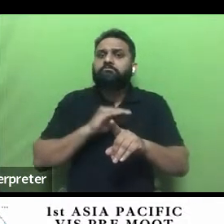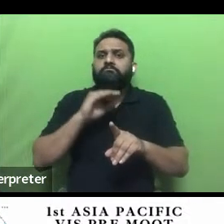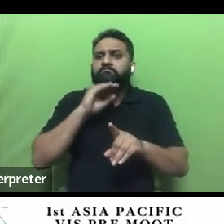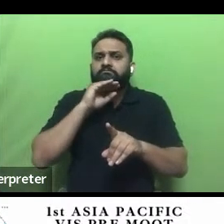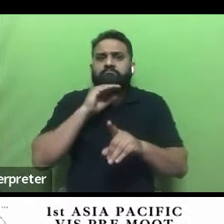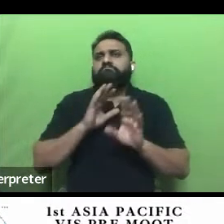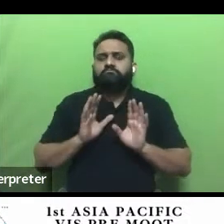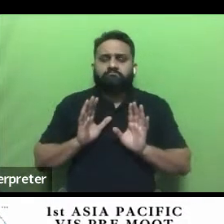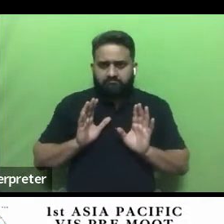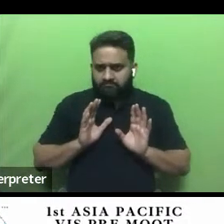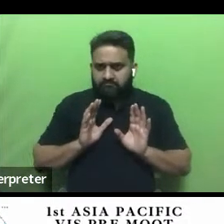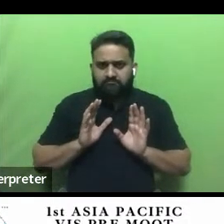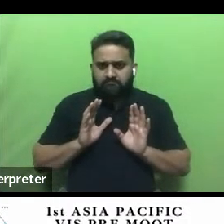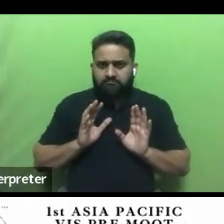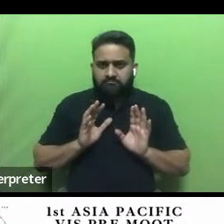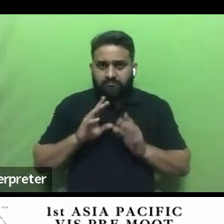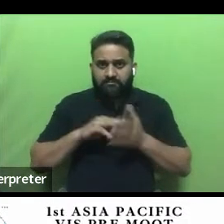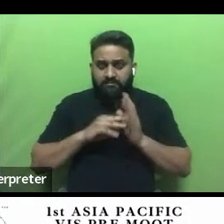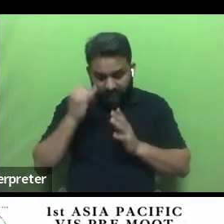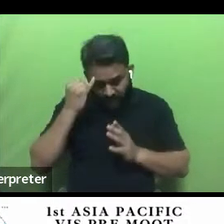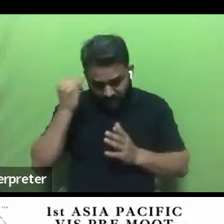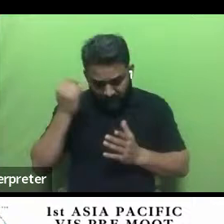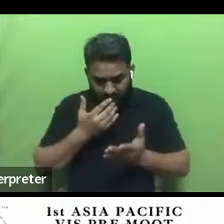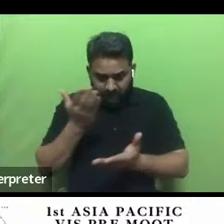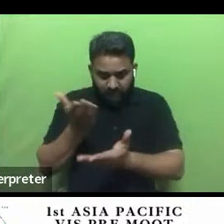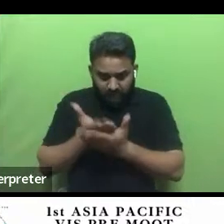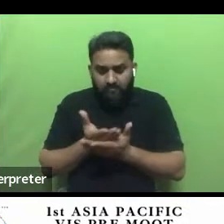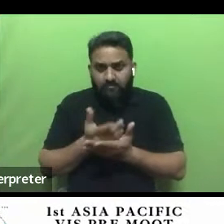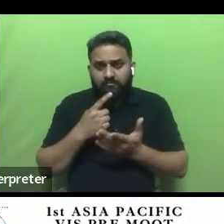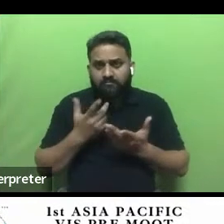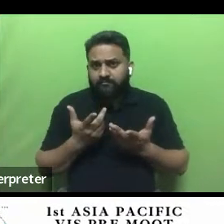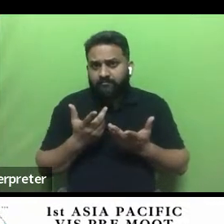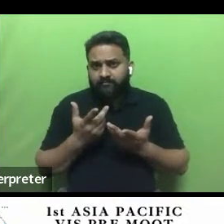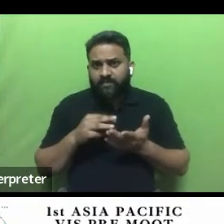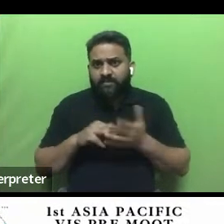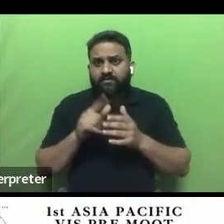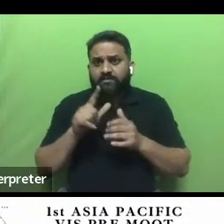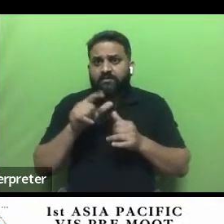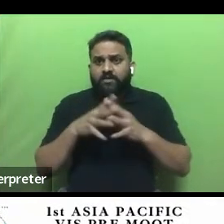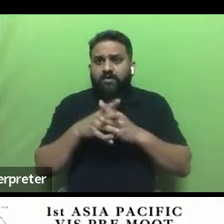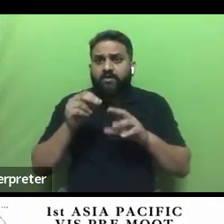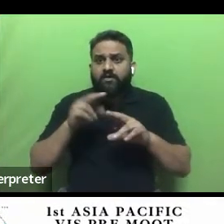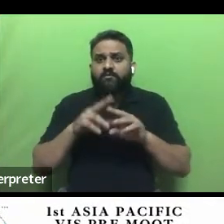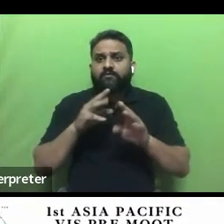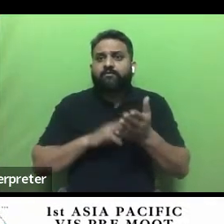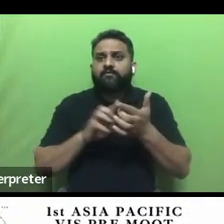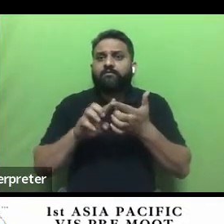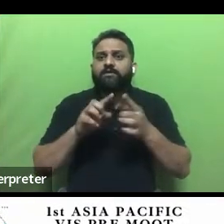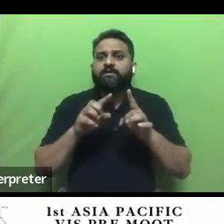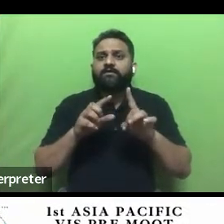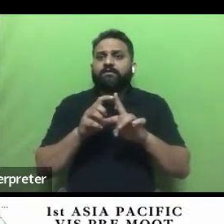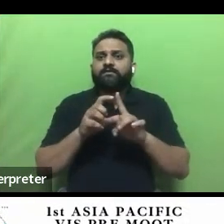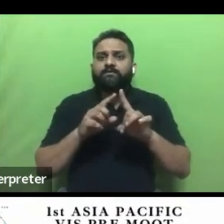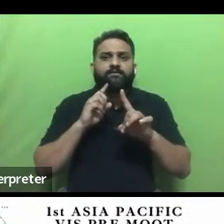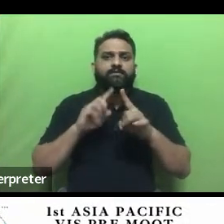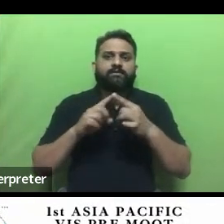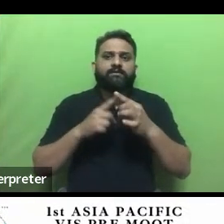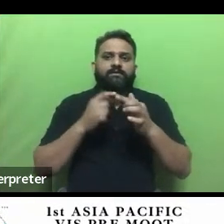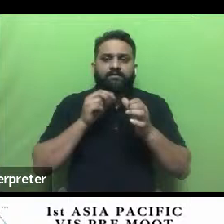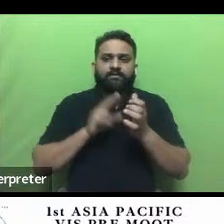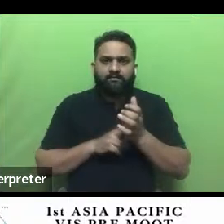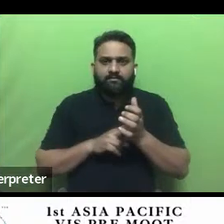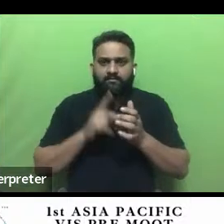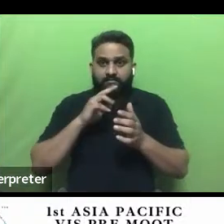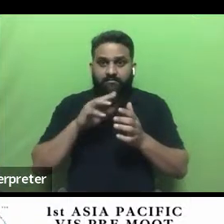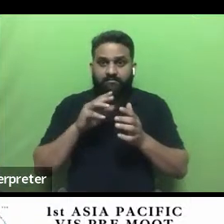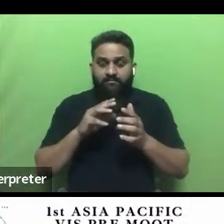express to suggest that the parties intended the law of Mediterraneo to apply to the arbitration clause. They didn't say the law of